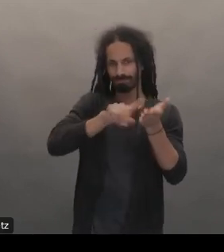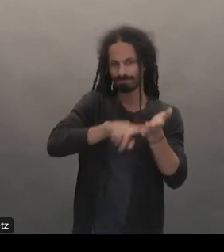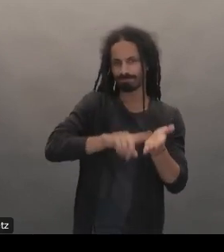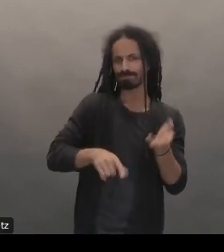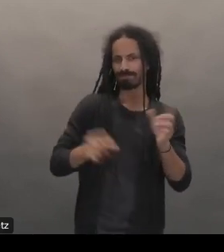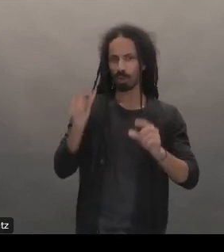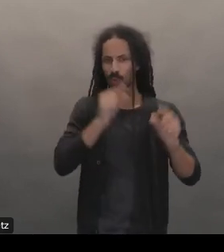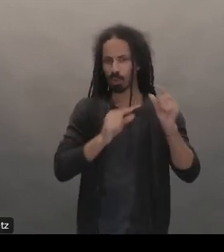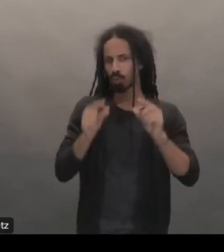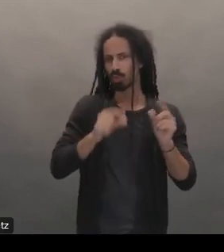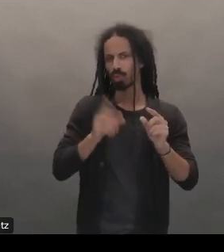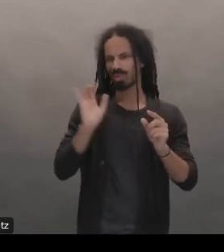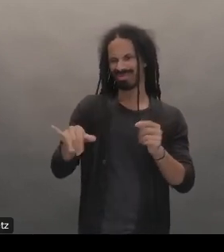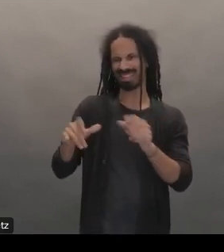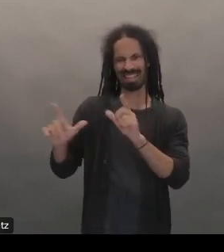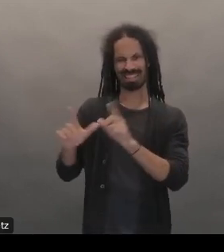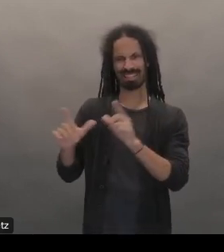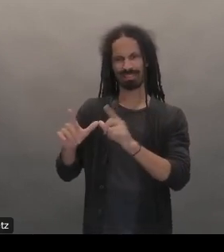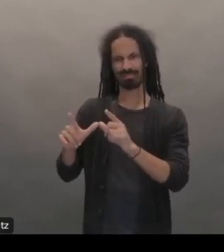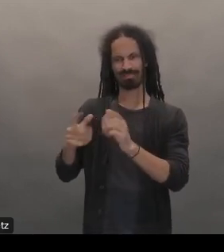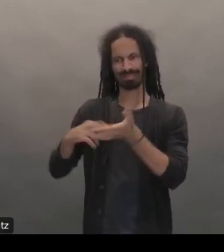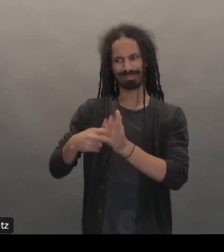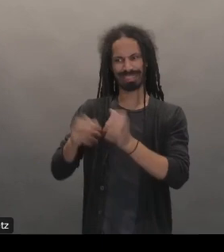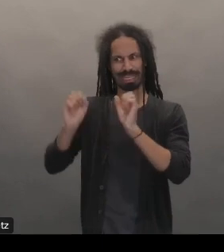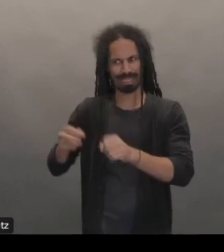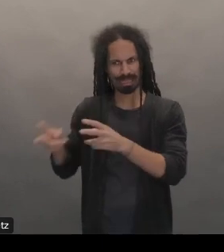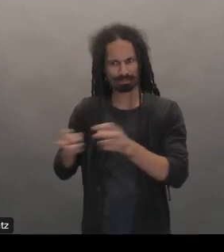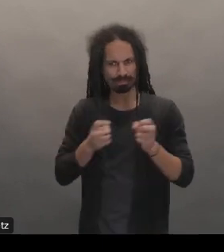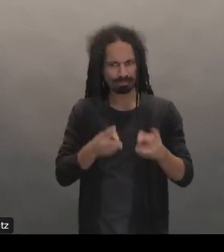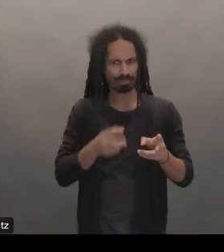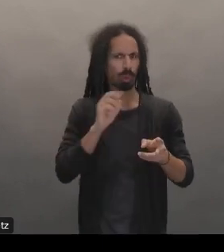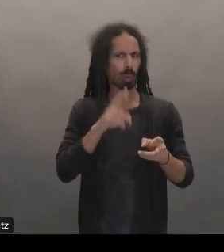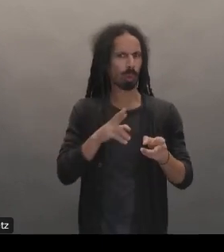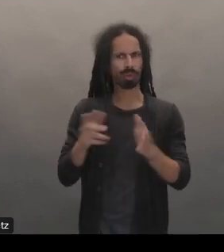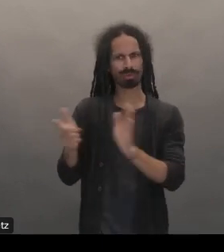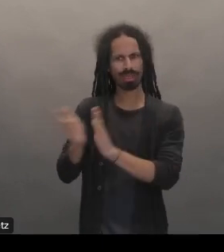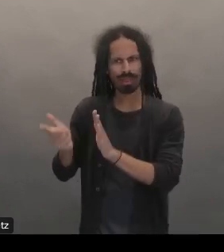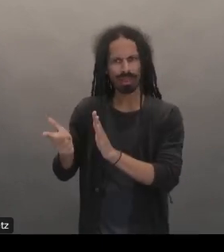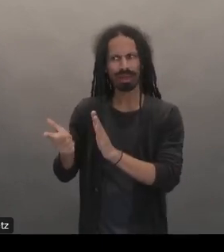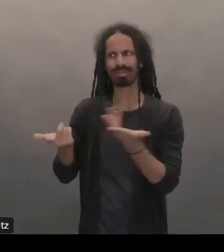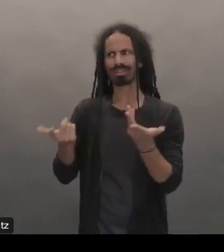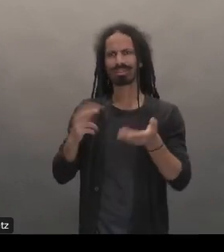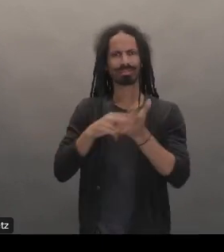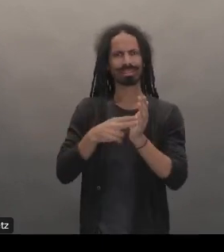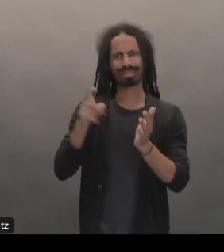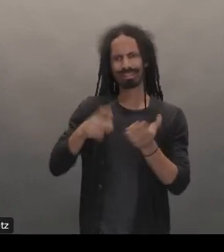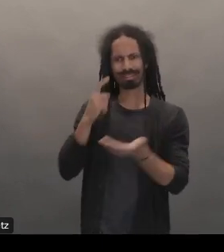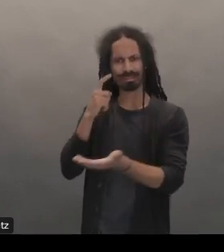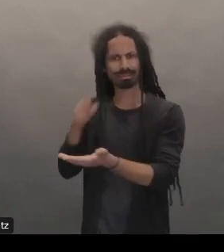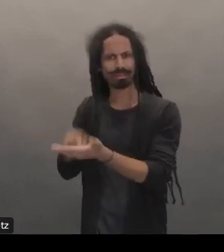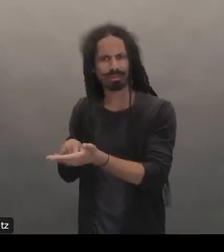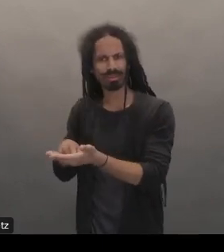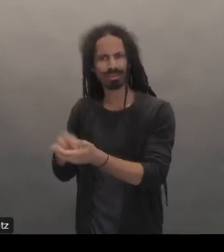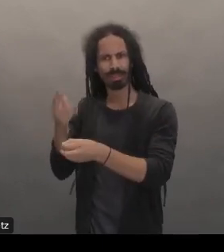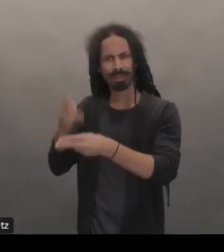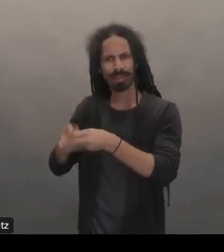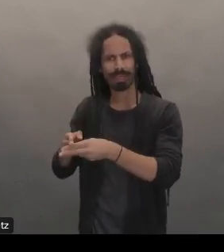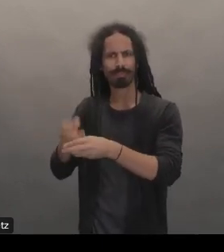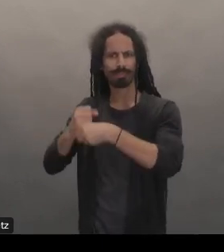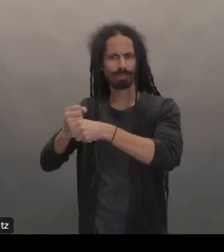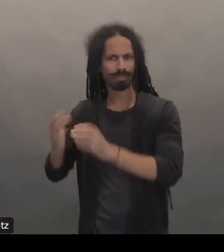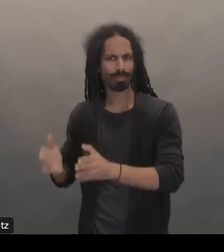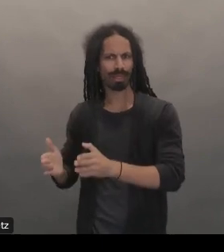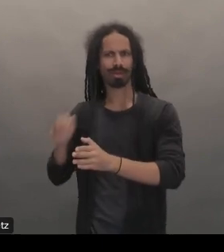it or not use it? And do I need to provide attribution, right? Do I need to attribute the creator or owner of